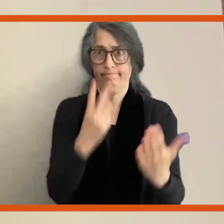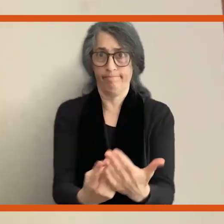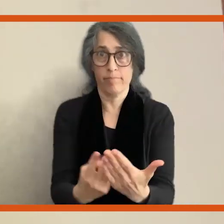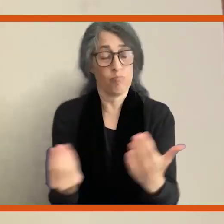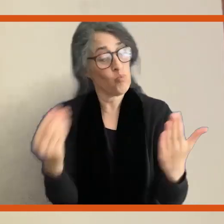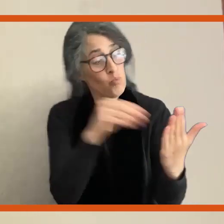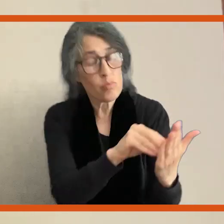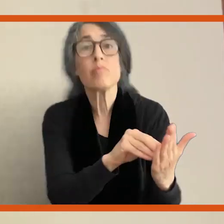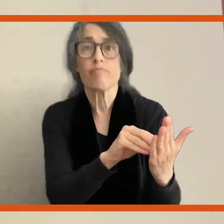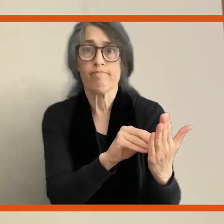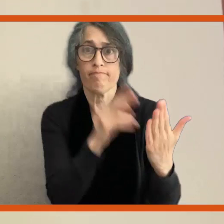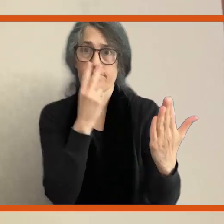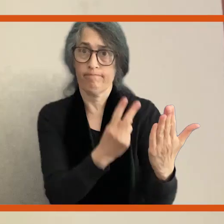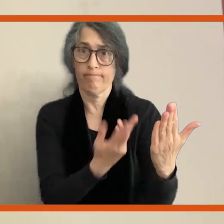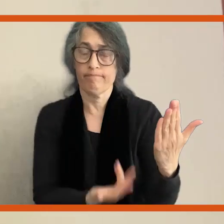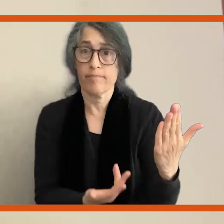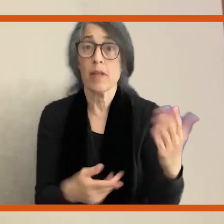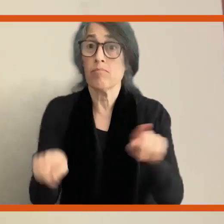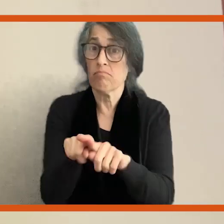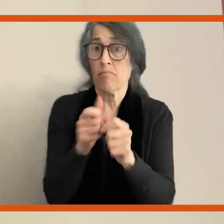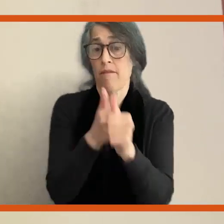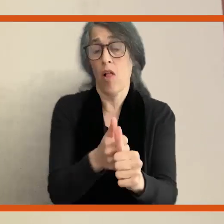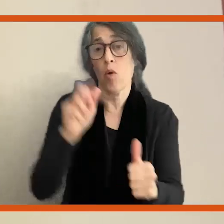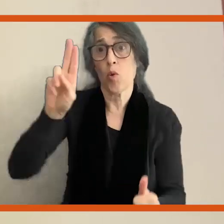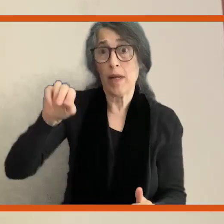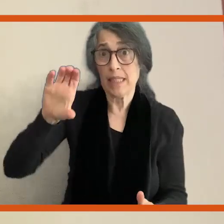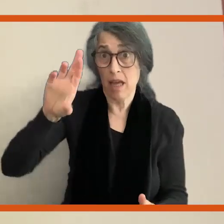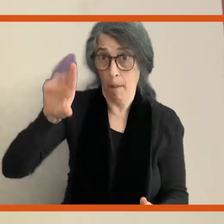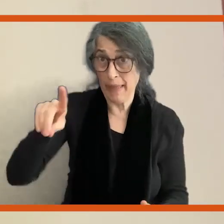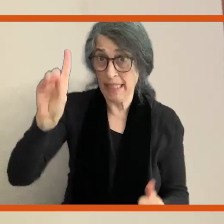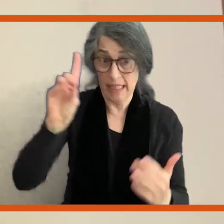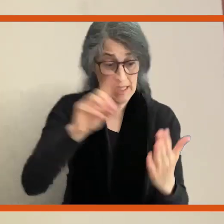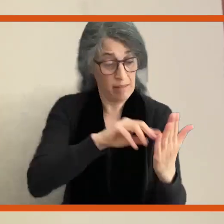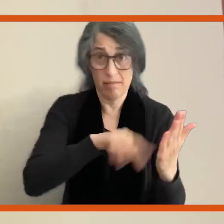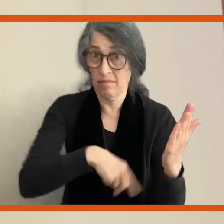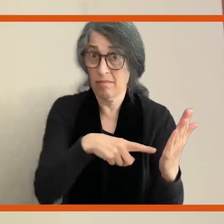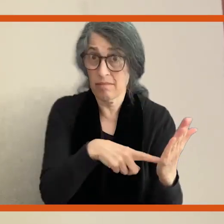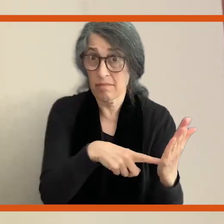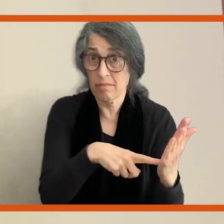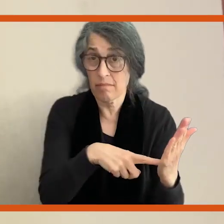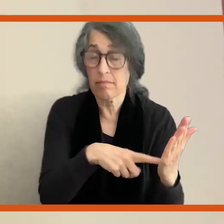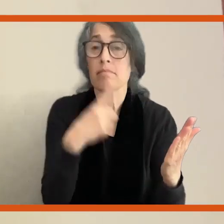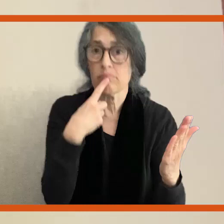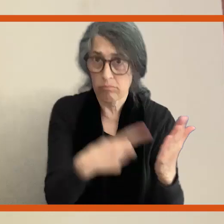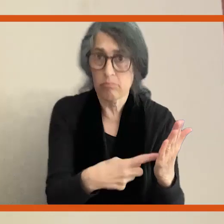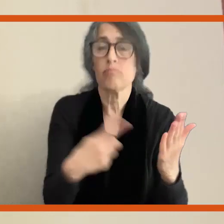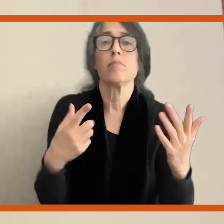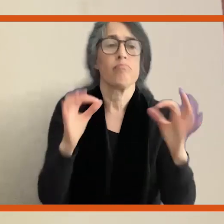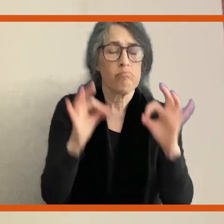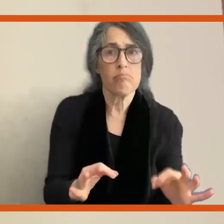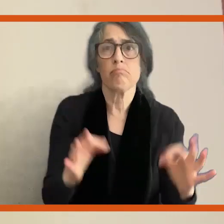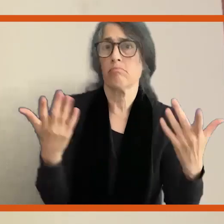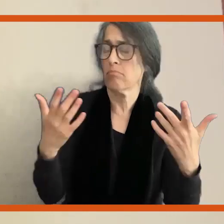be counted in order to have greater visibility in national data collection. In line with the CRPD,